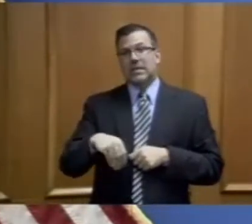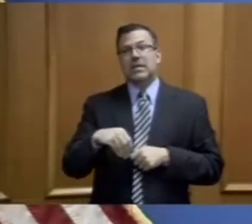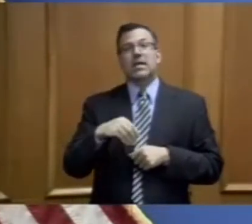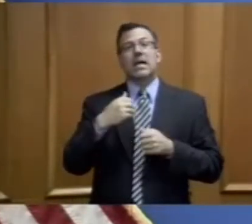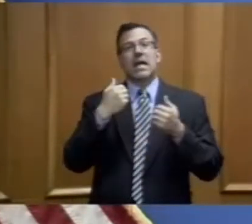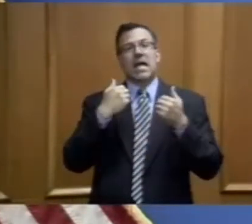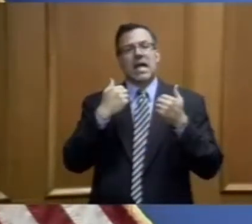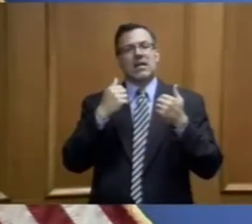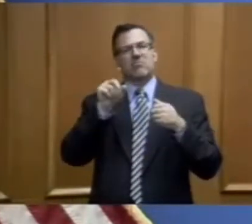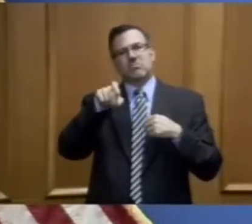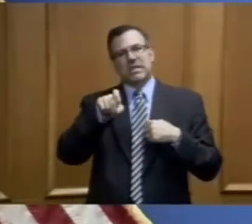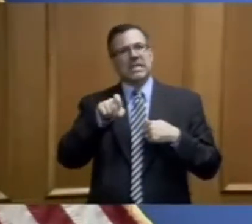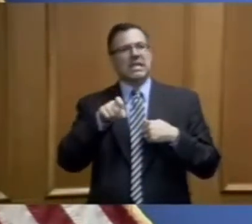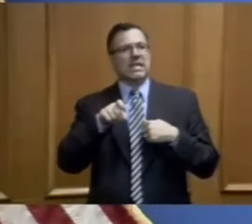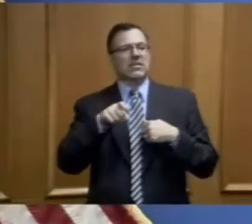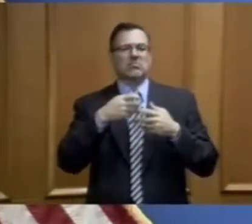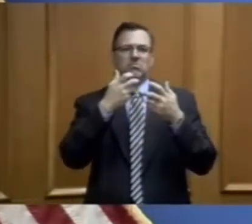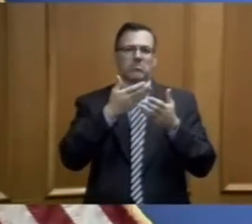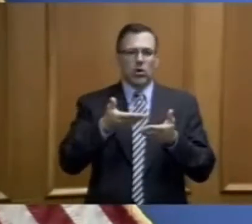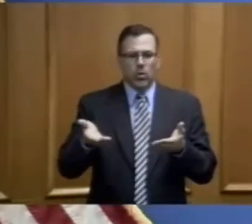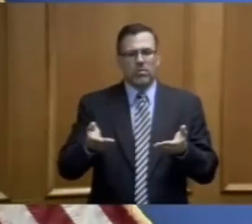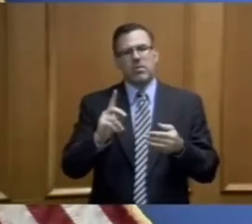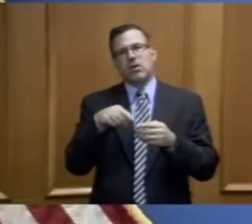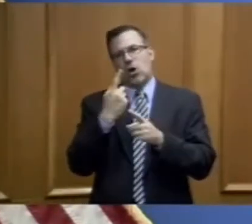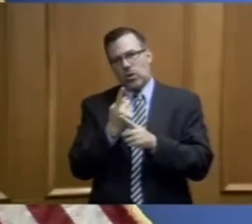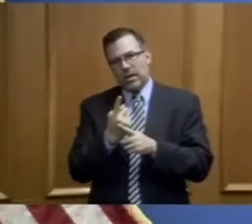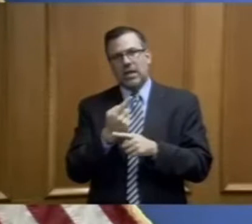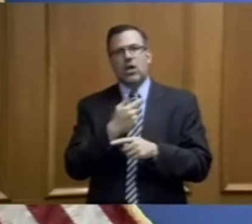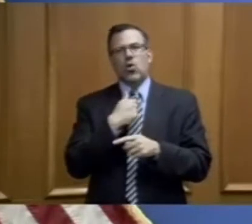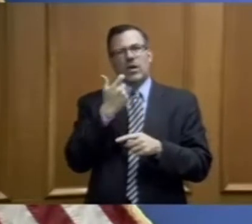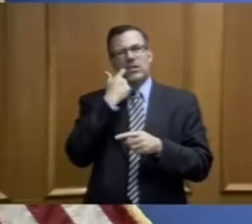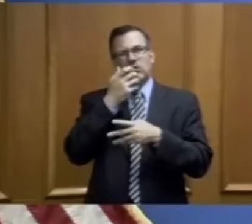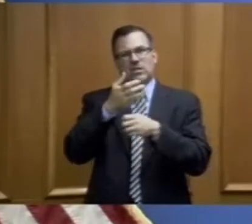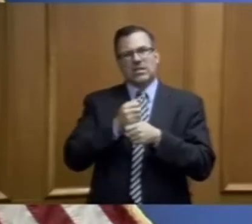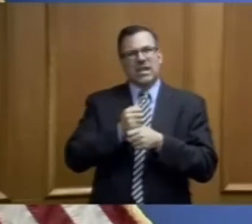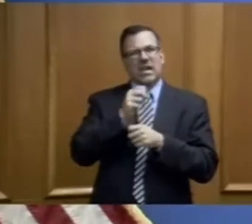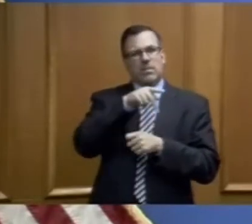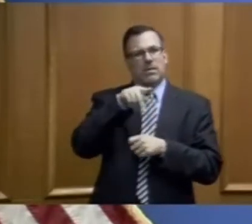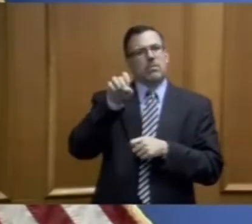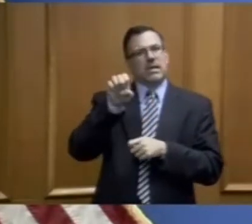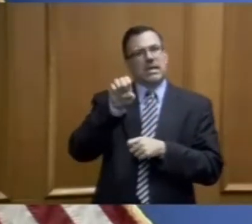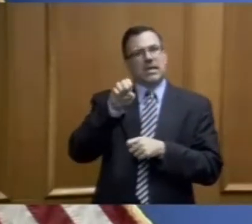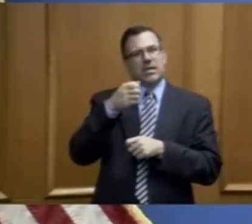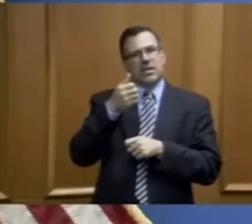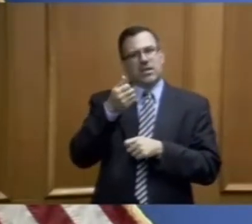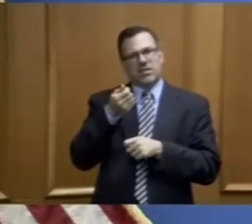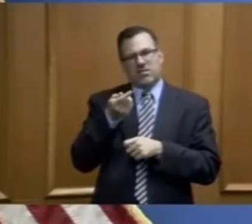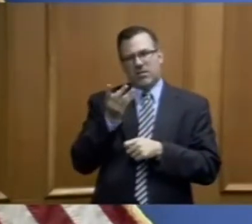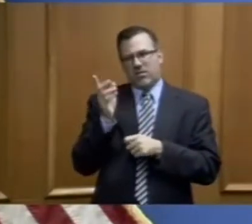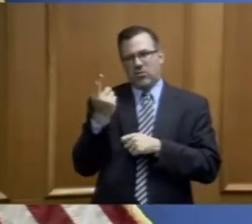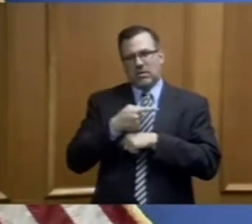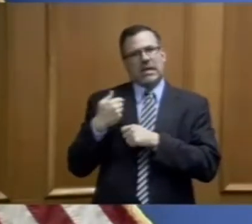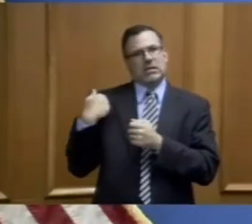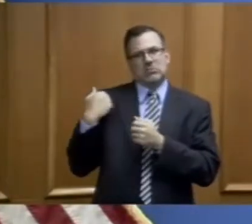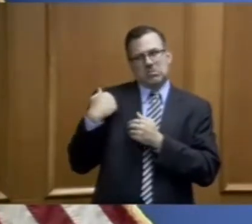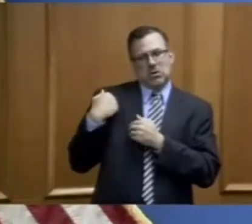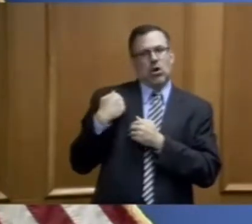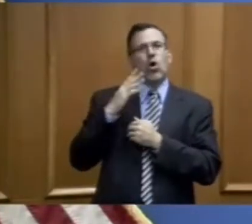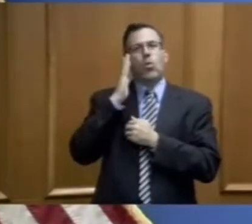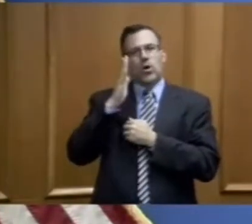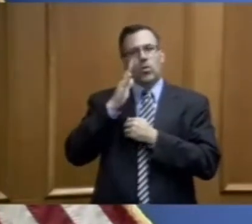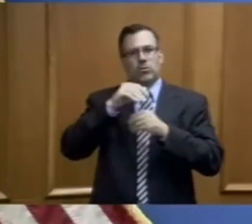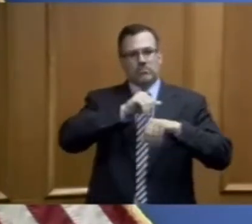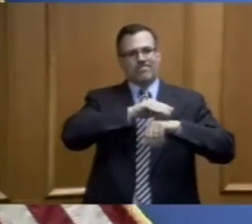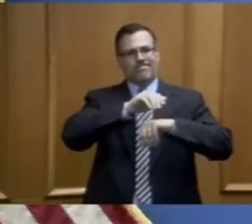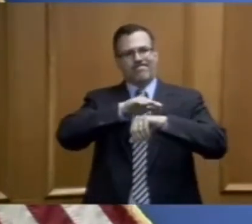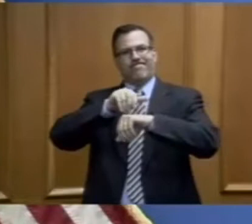only, and thankfully we got a big shipment of PPE in a few days ago, and we're going to be able to fill those requests in the